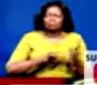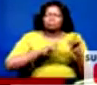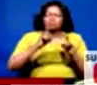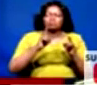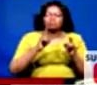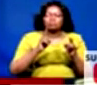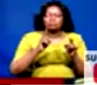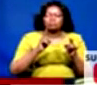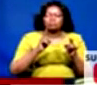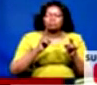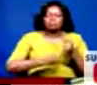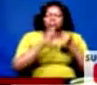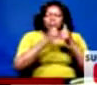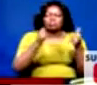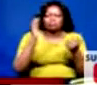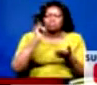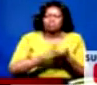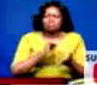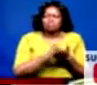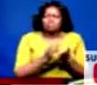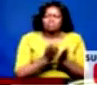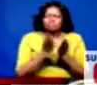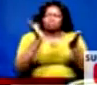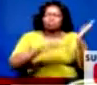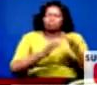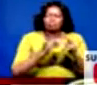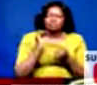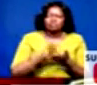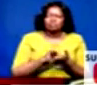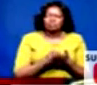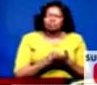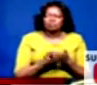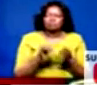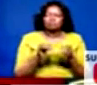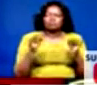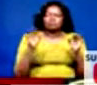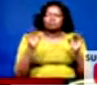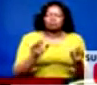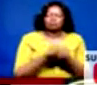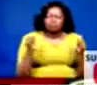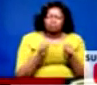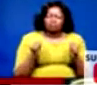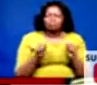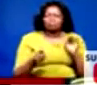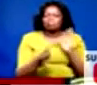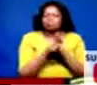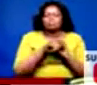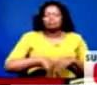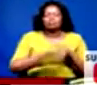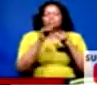energized, we expect the port to be restored, we expect the sanity, we expect rule of law, and above